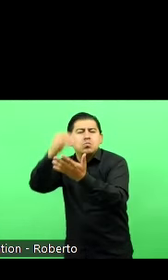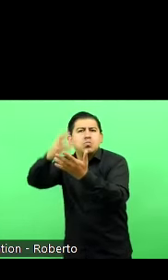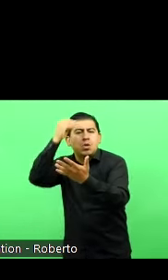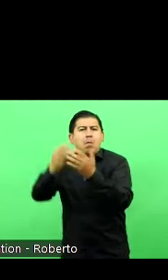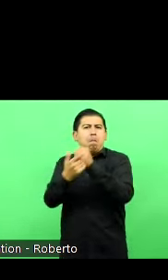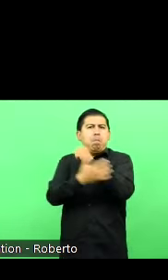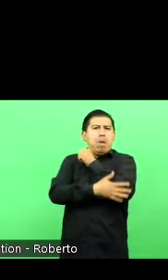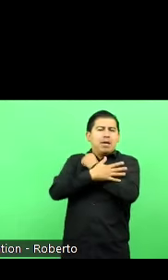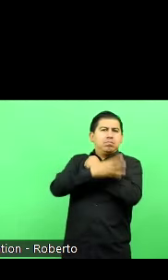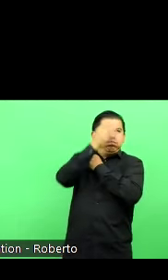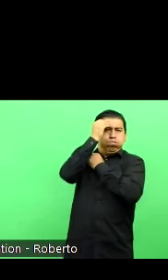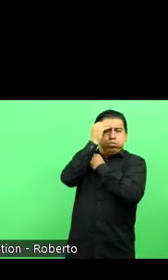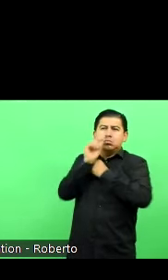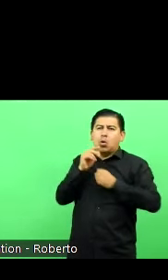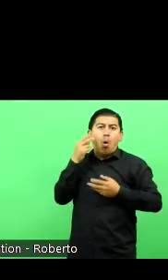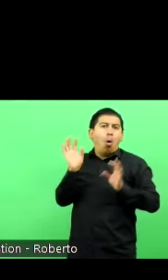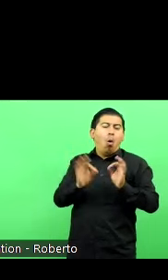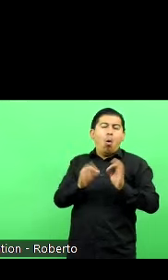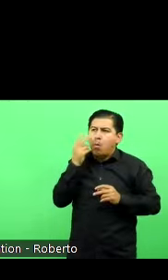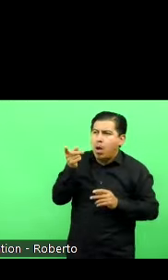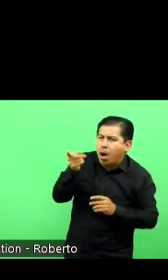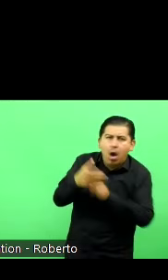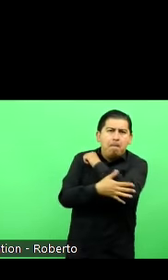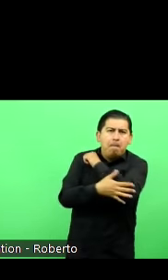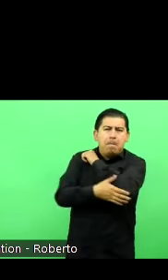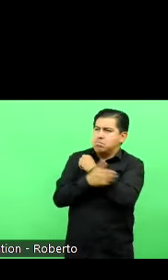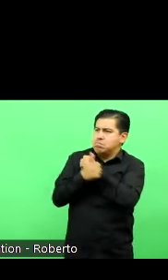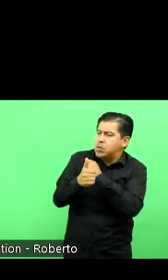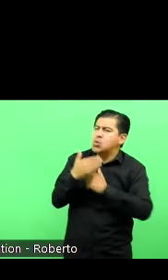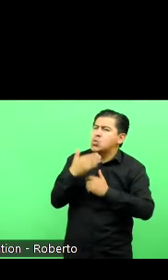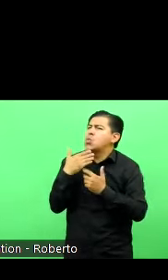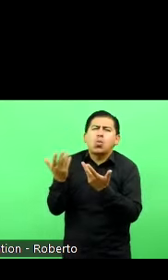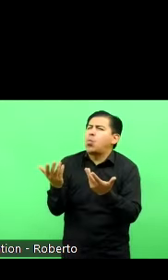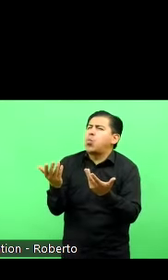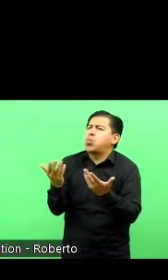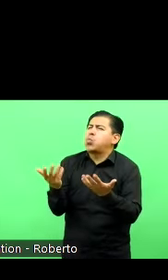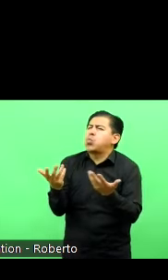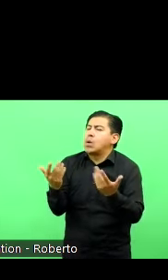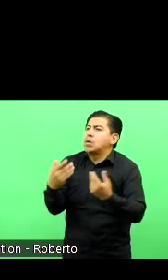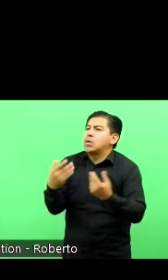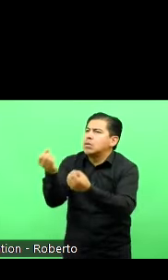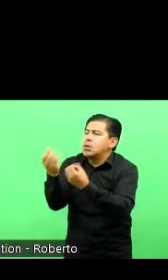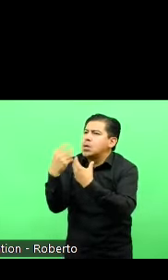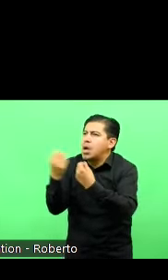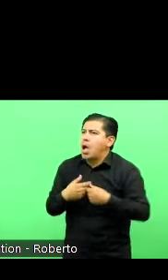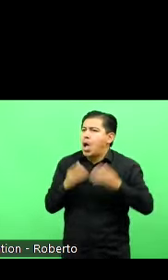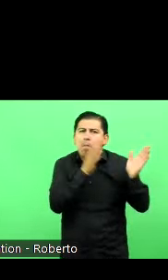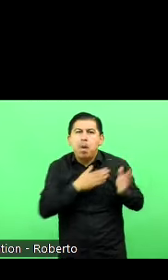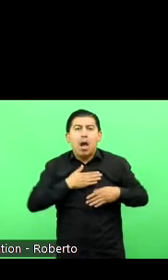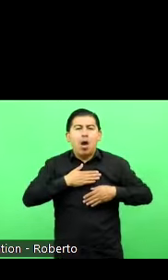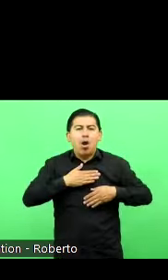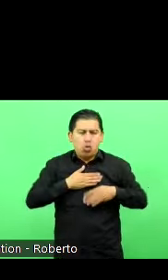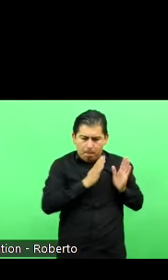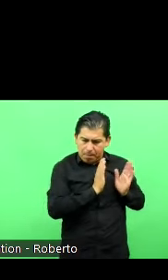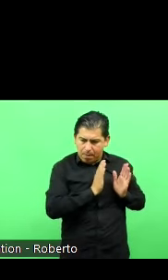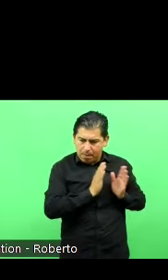and efficiently respond to emergencies. Through the promotion of South-South cooperation, international